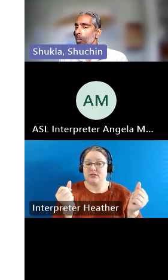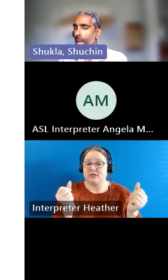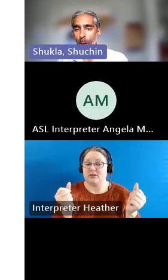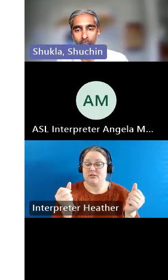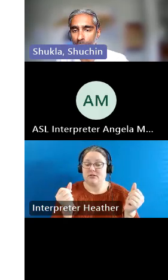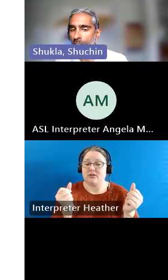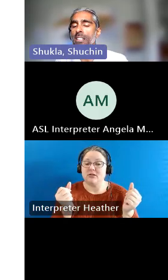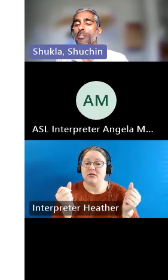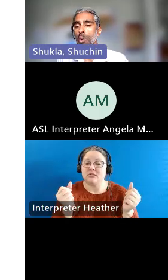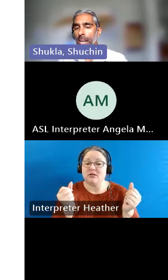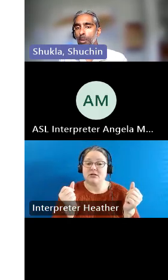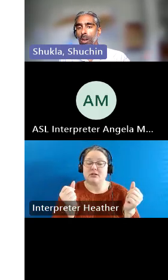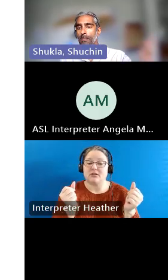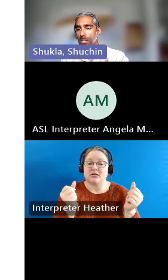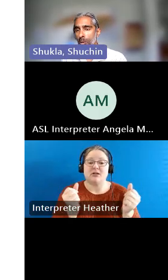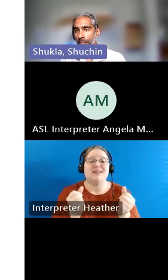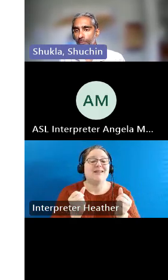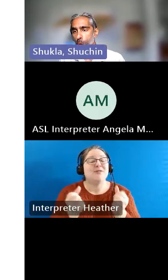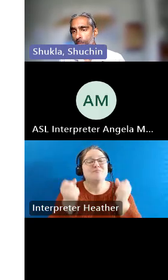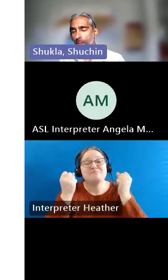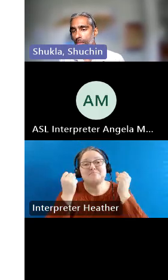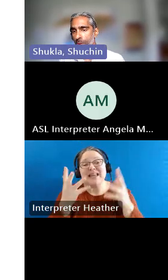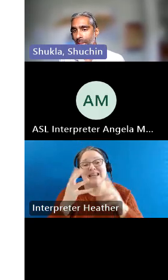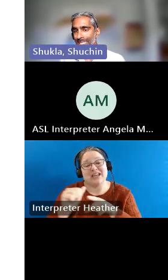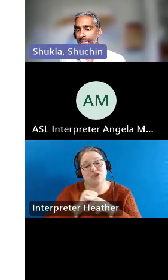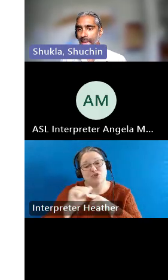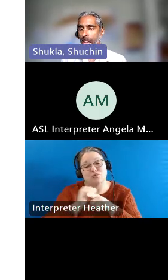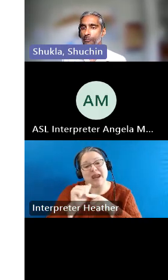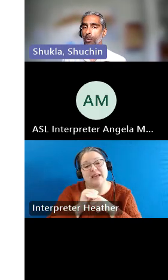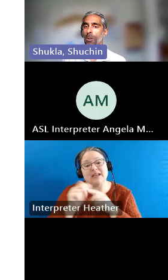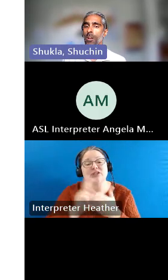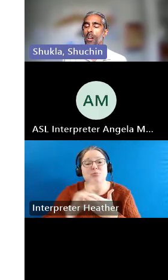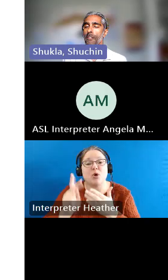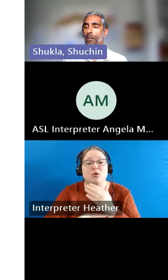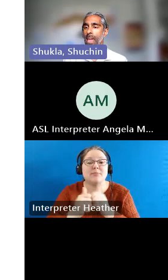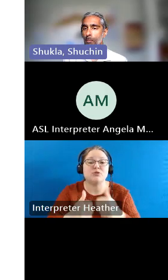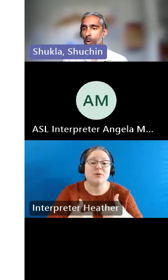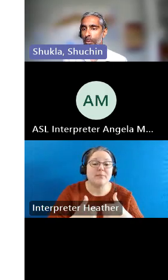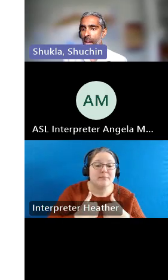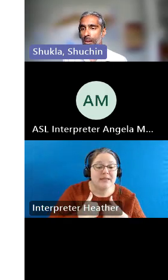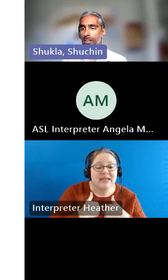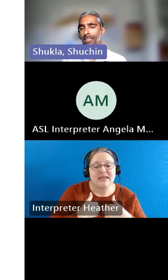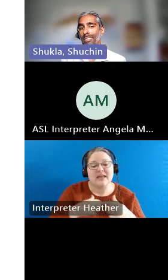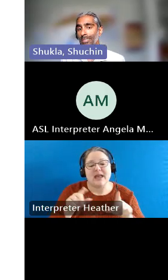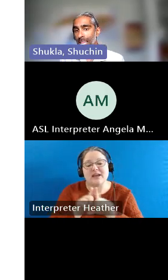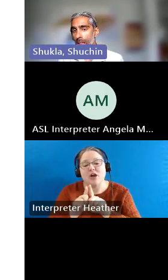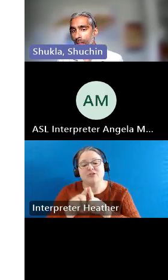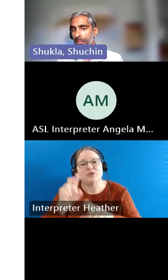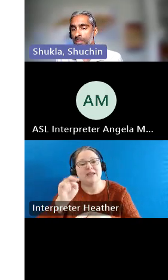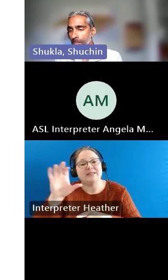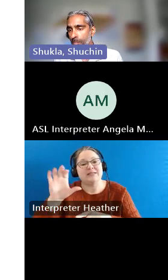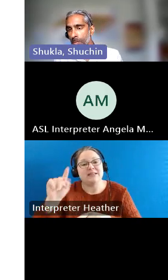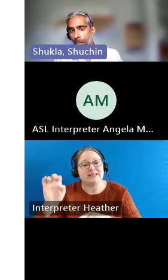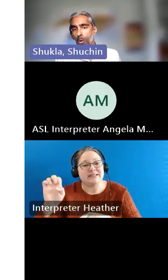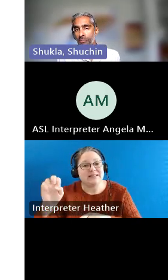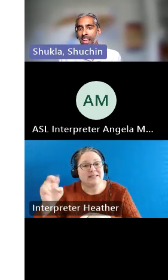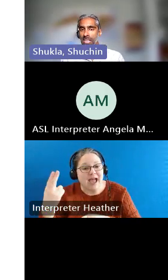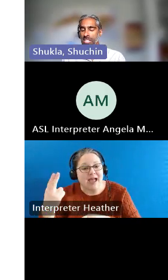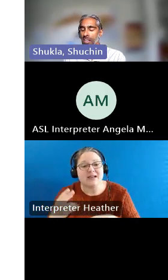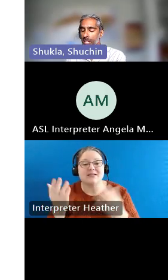it. We have tons of training programs, including through me and through the NC TAC for getting more providers. And then there's telehealth